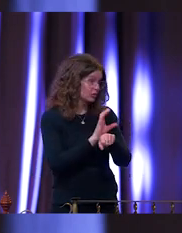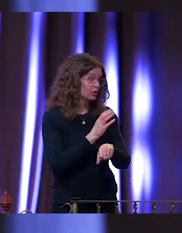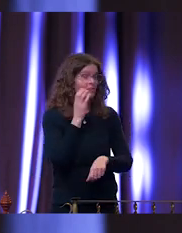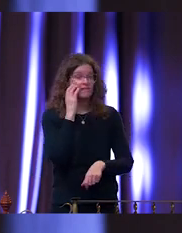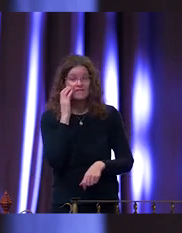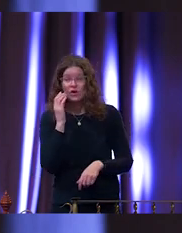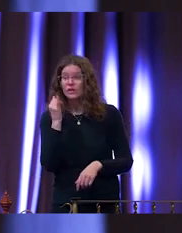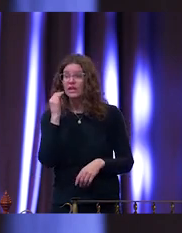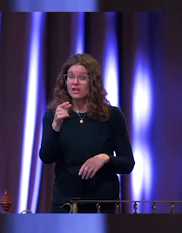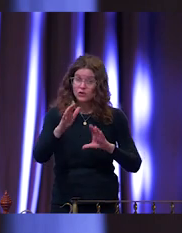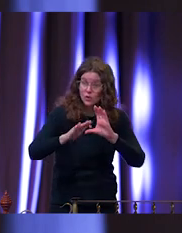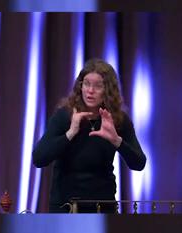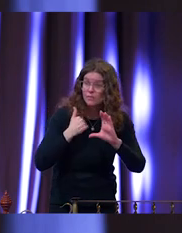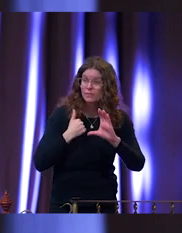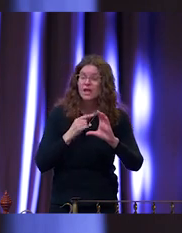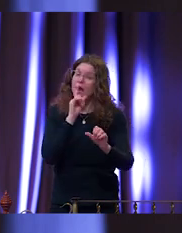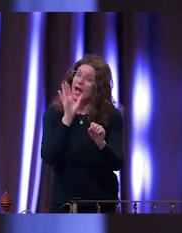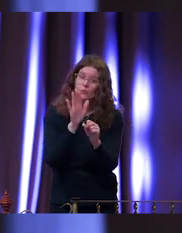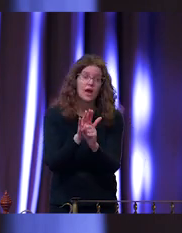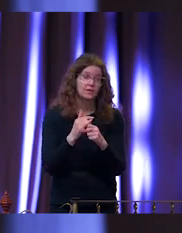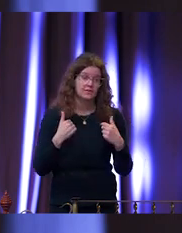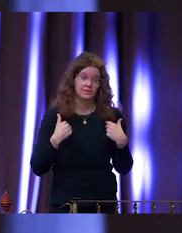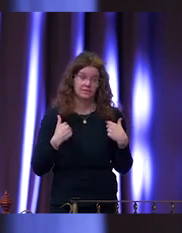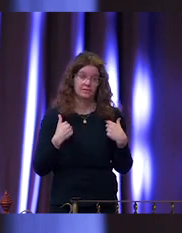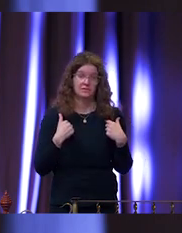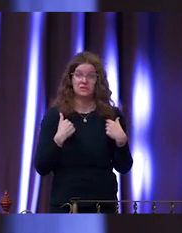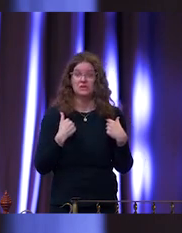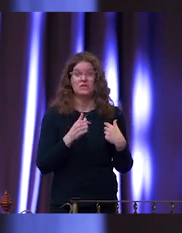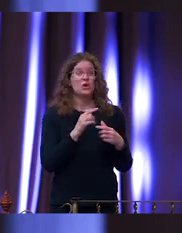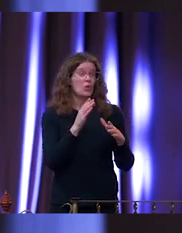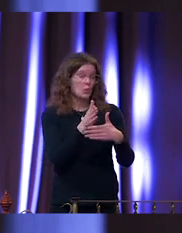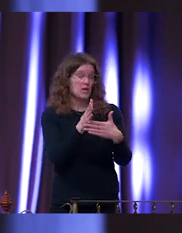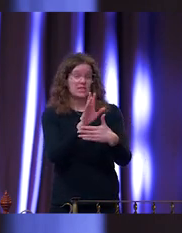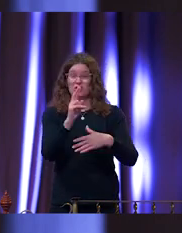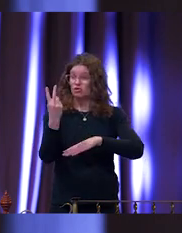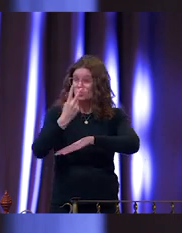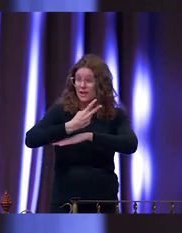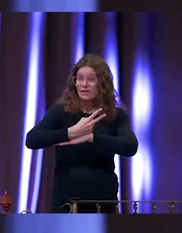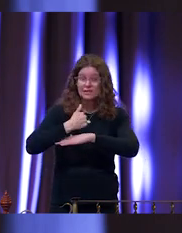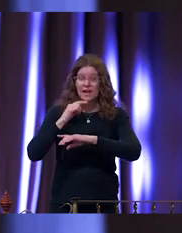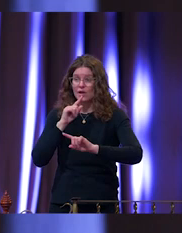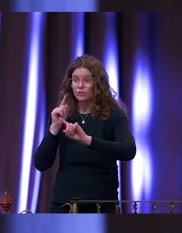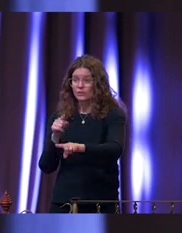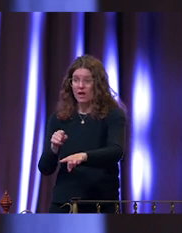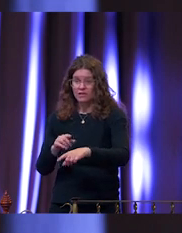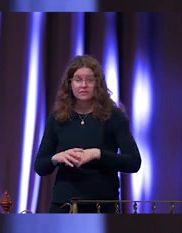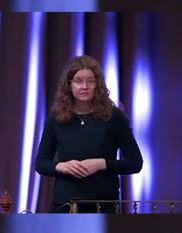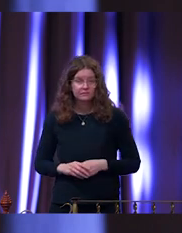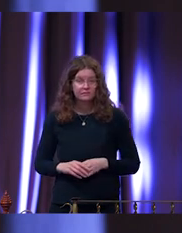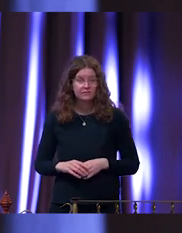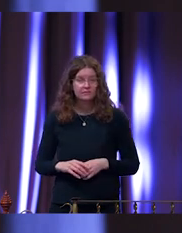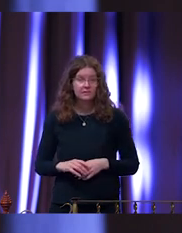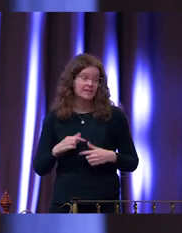you send me an email, I promise you that within 48 hours, you will have a response and probably a meeting set up, right? Because that's